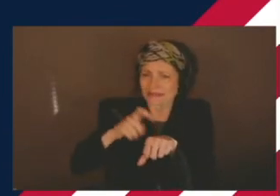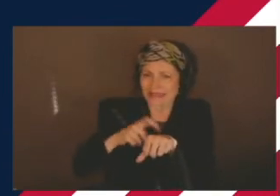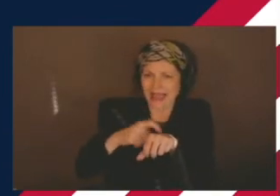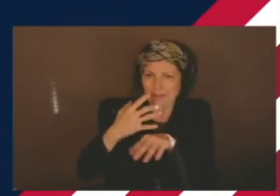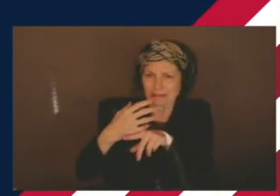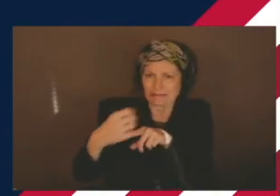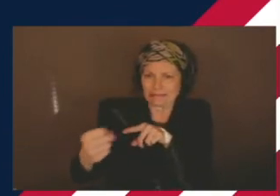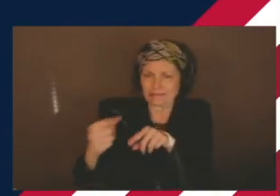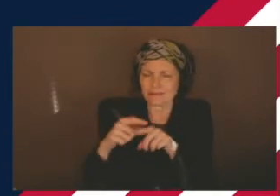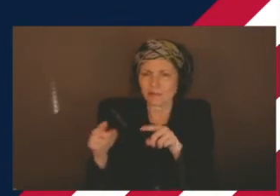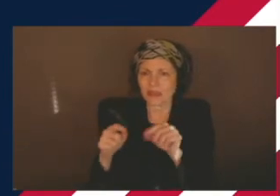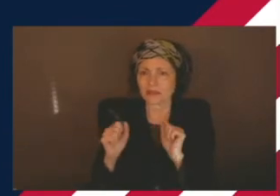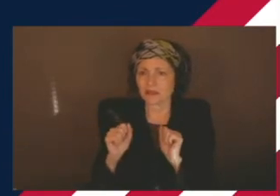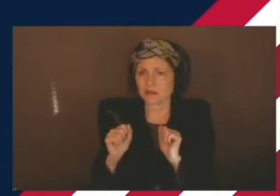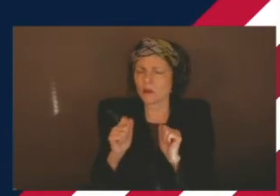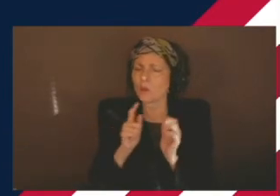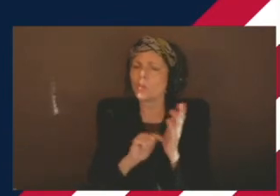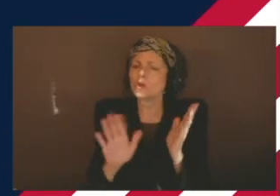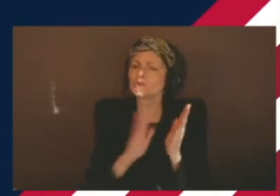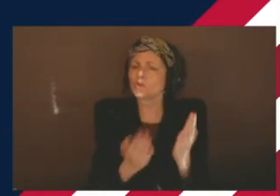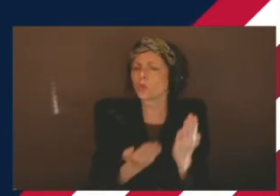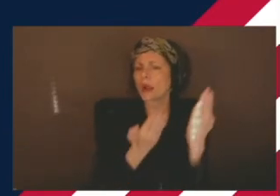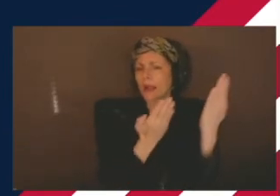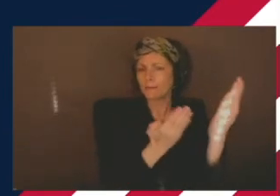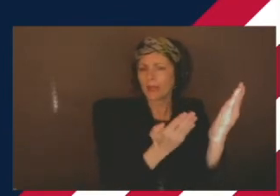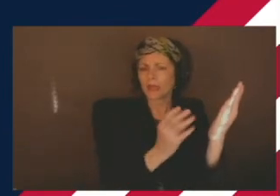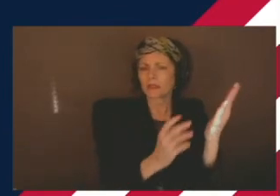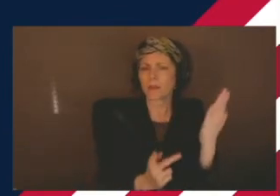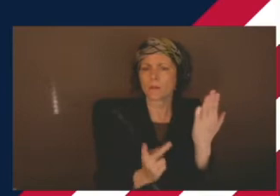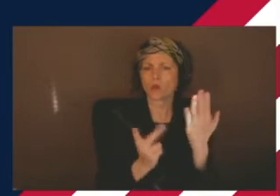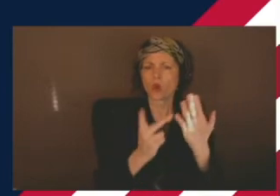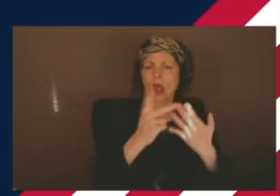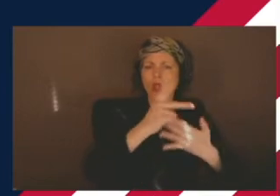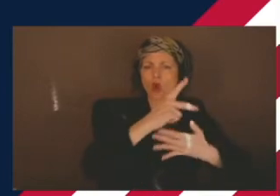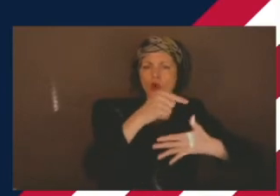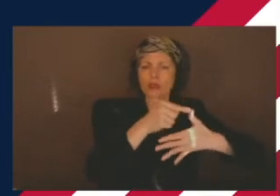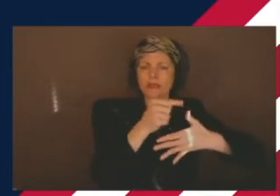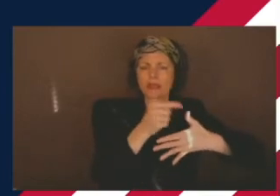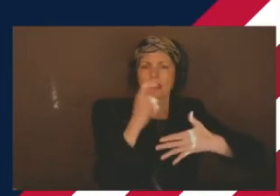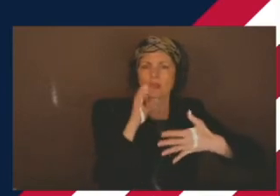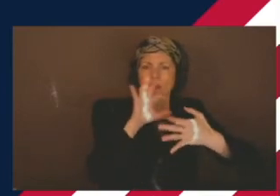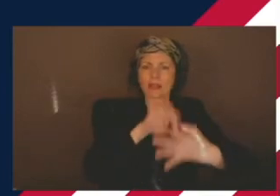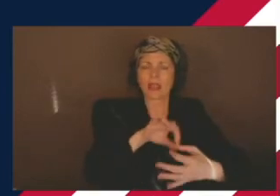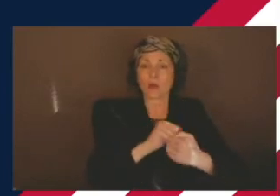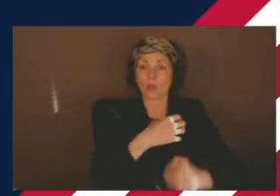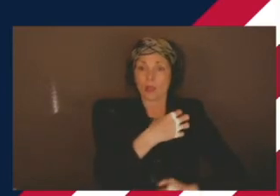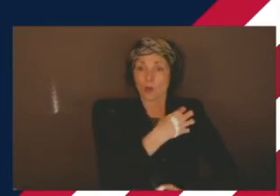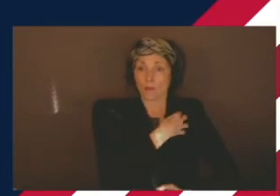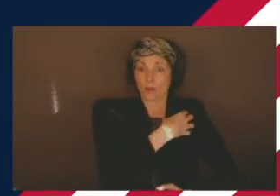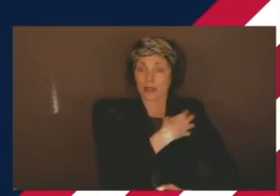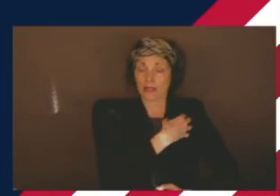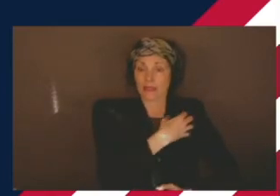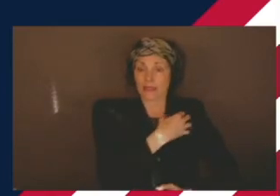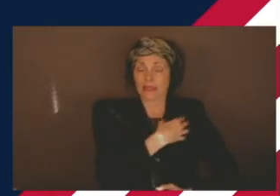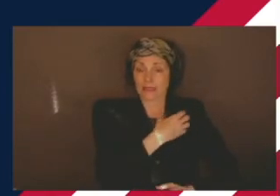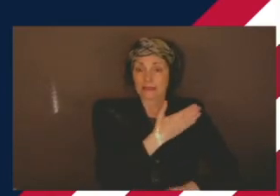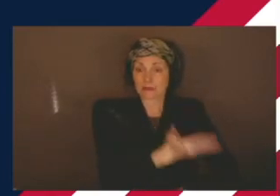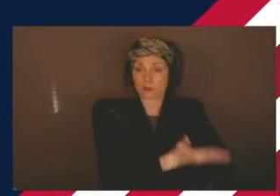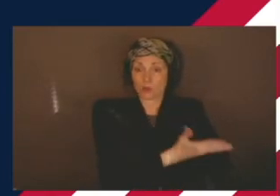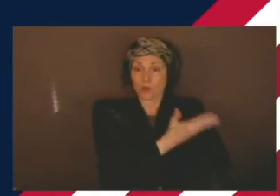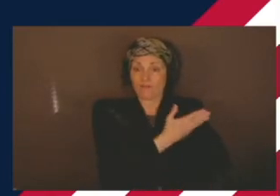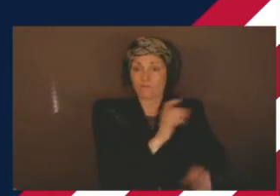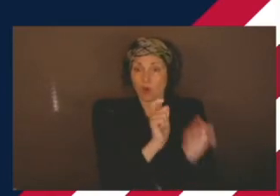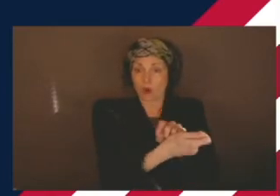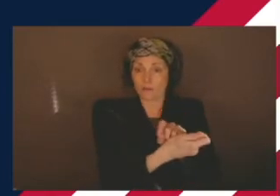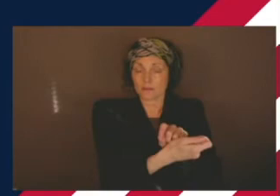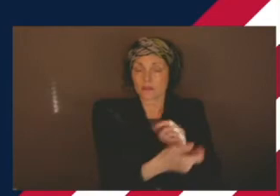would you recommend be prioritized as we consider police reforms in order to tackle